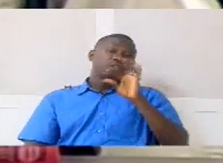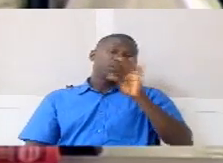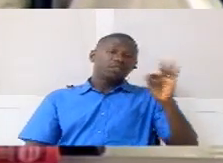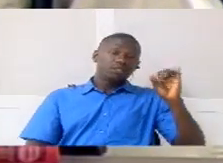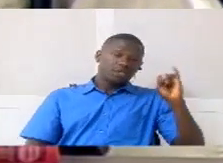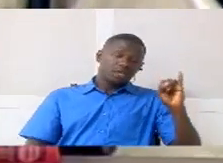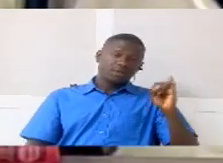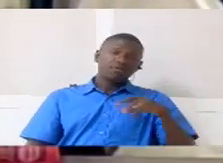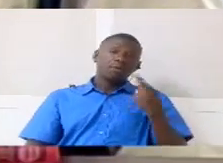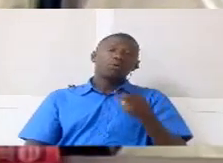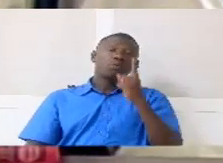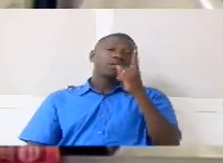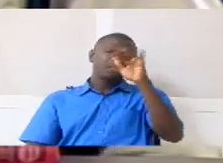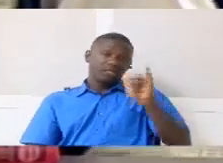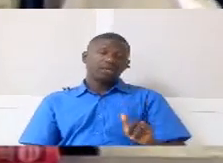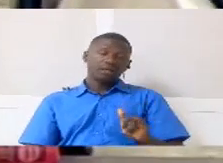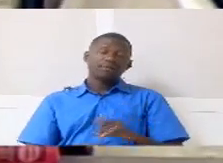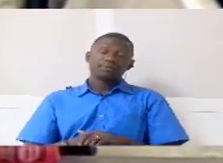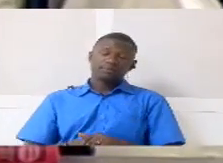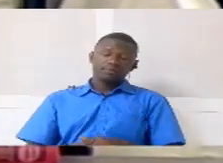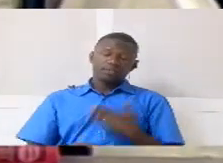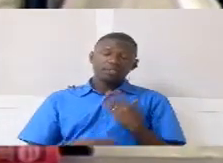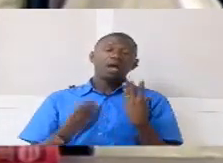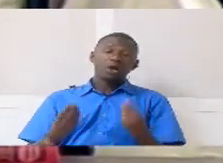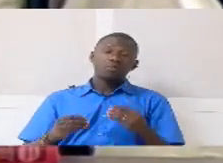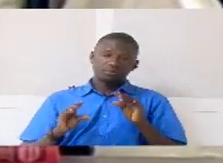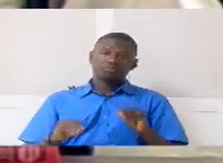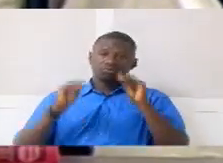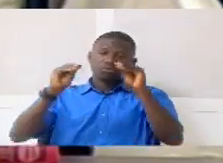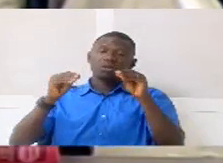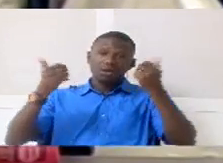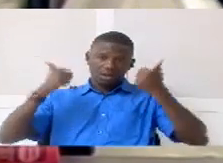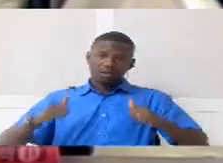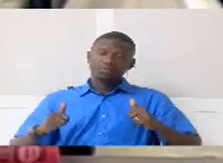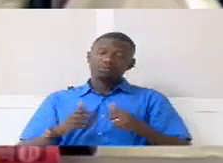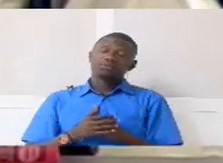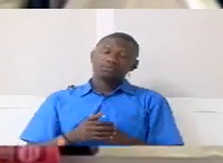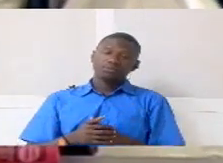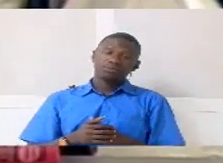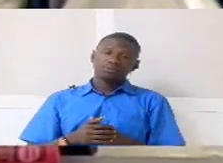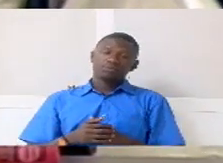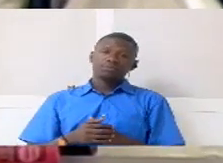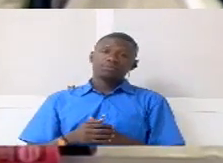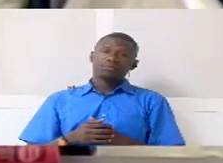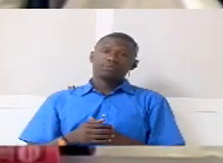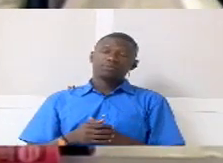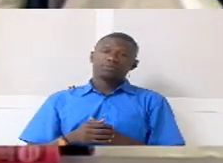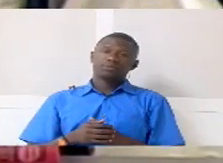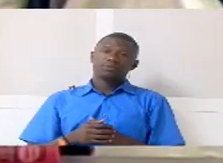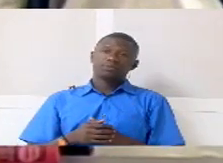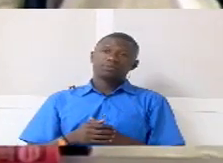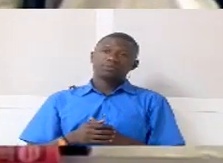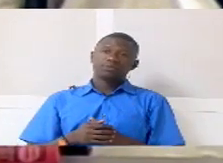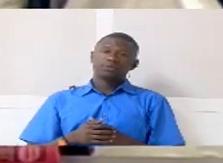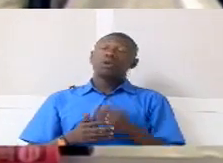I'm able to get on that promotion that I want to. So that was how my promotions went. Obirimbe Juvenile Wing in